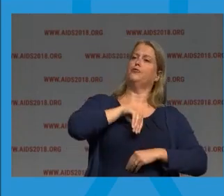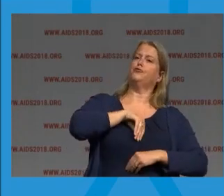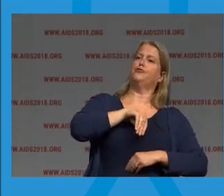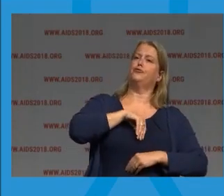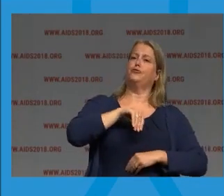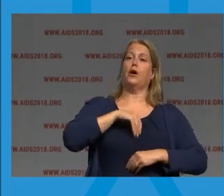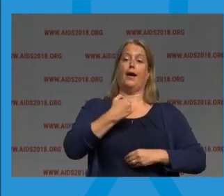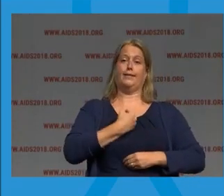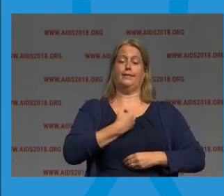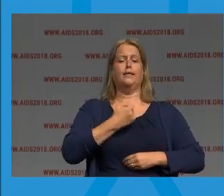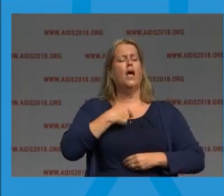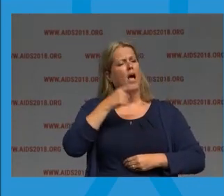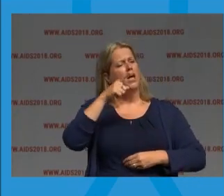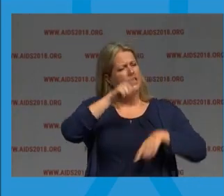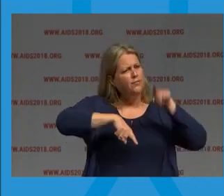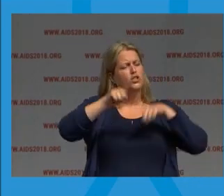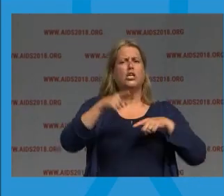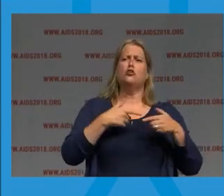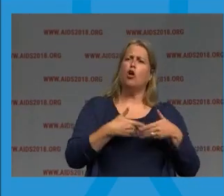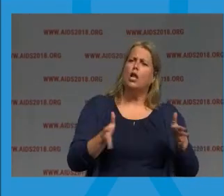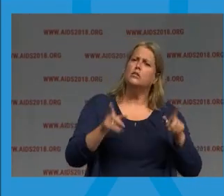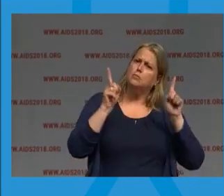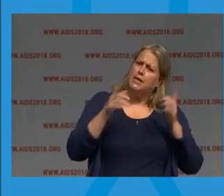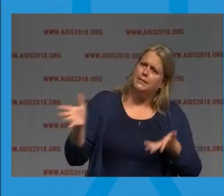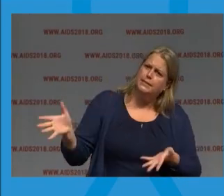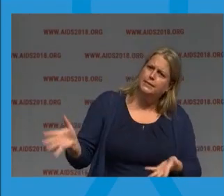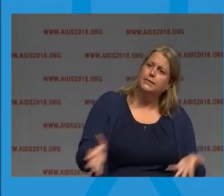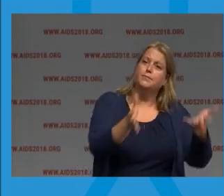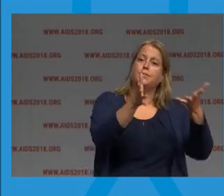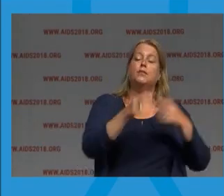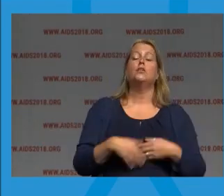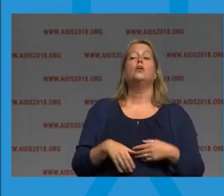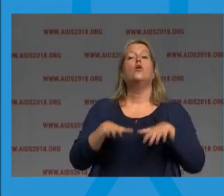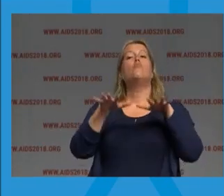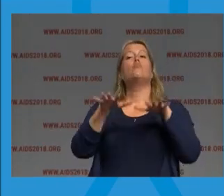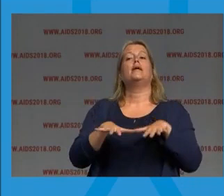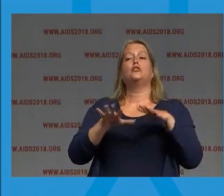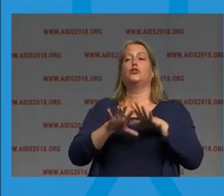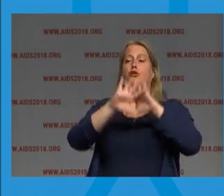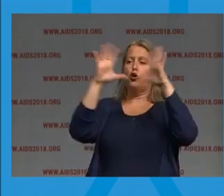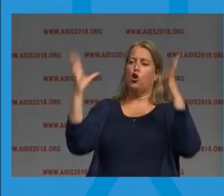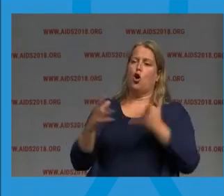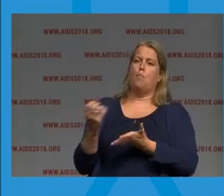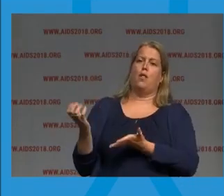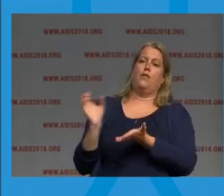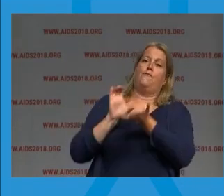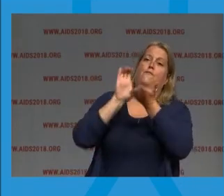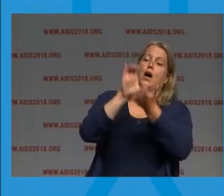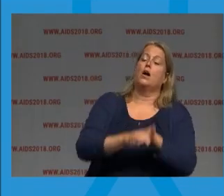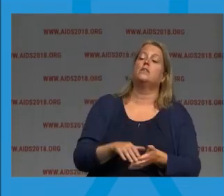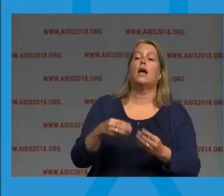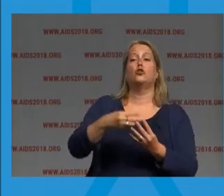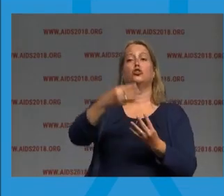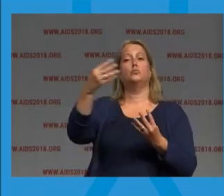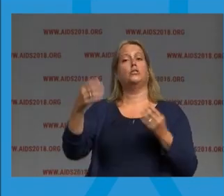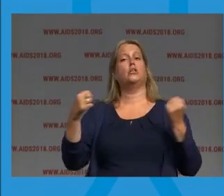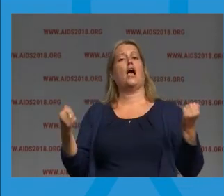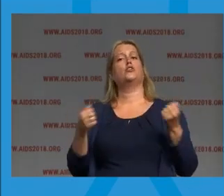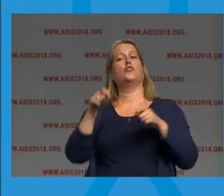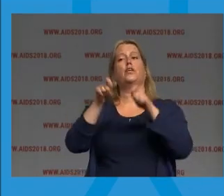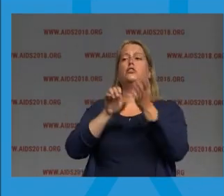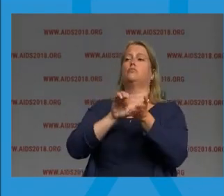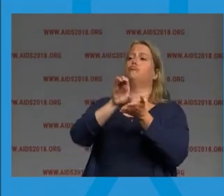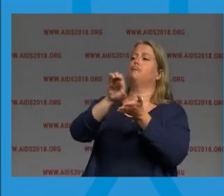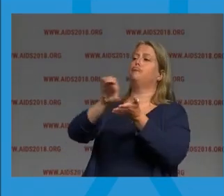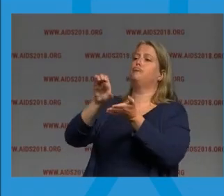tolerance. Through the Global Britain Fund, we're supporting LGBT activists to demand their rights around the world, and we're